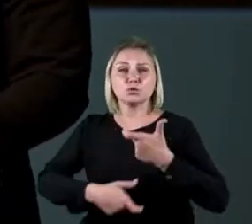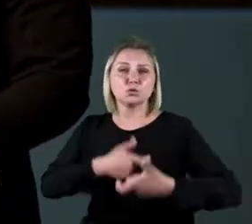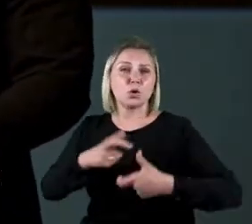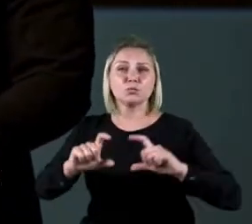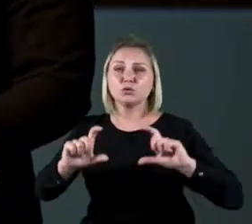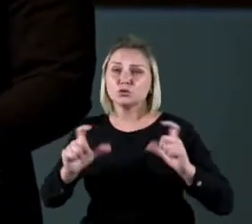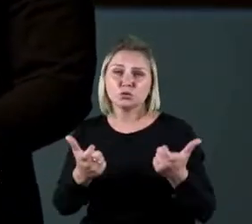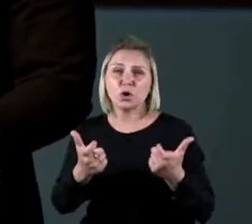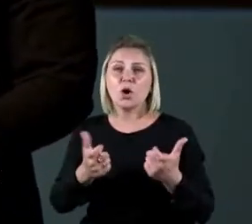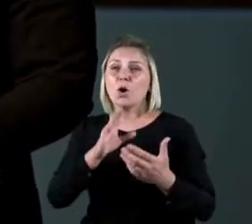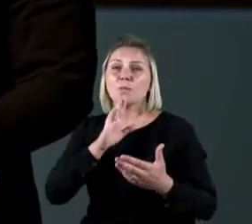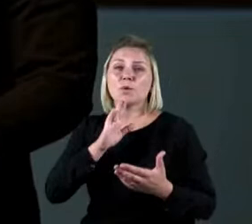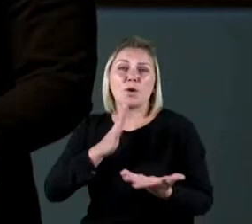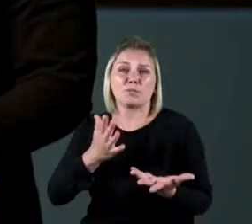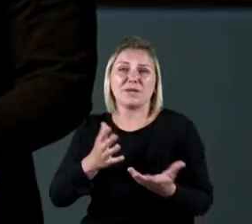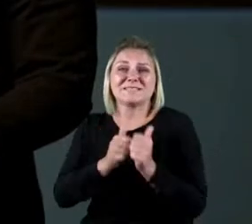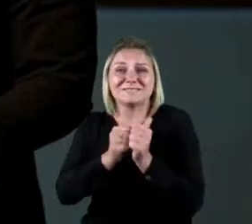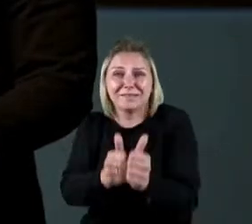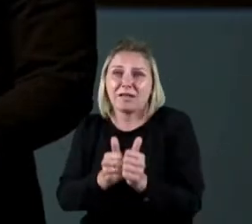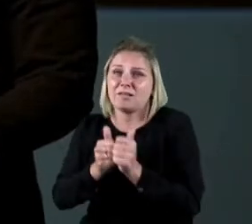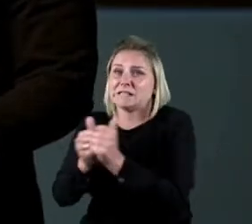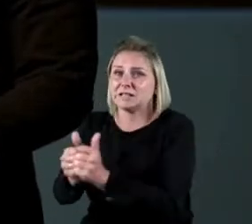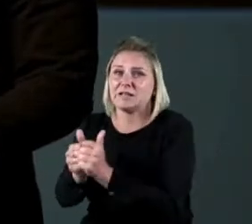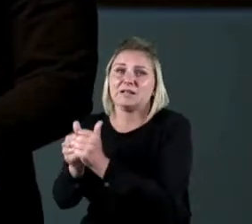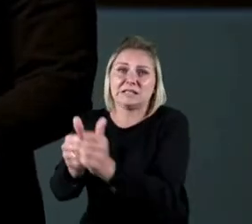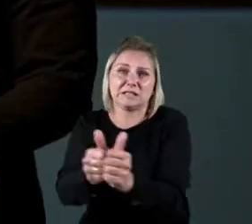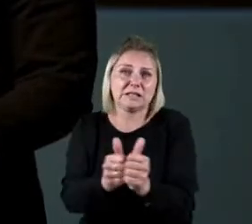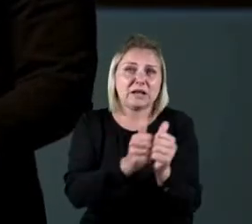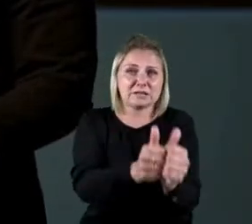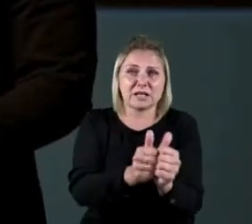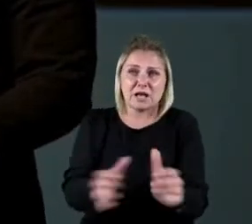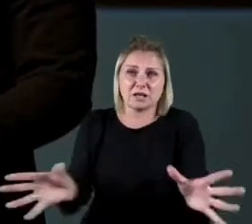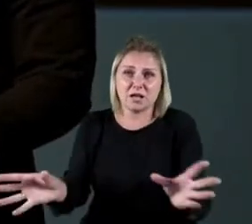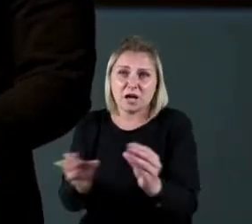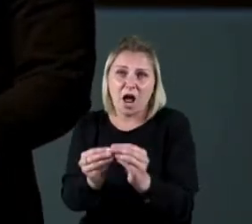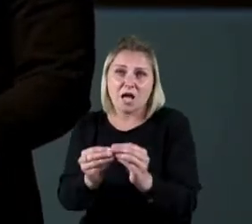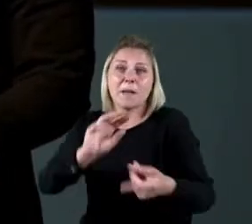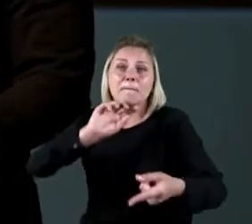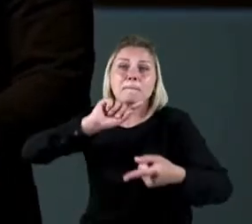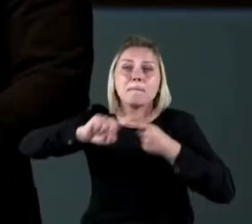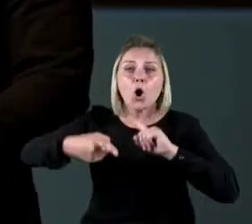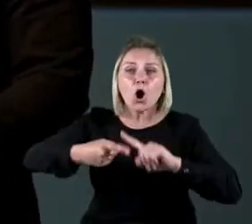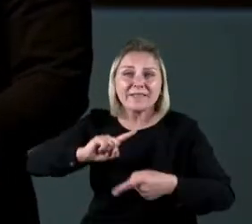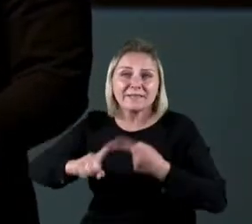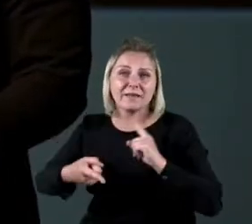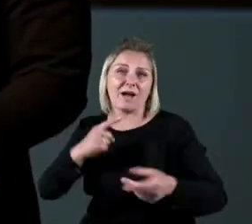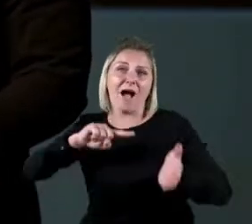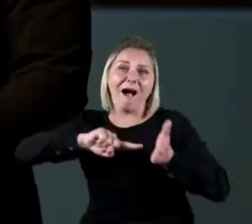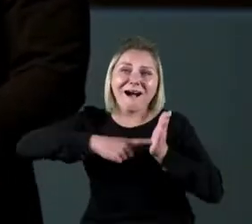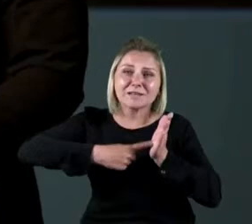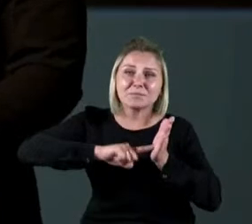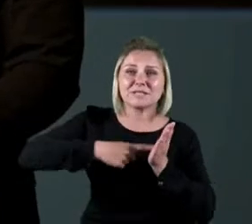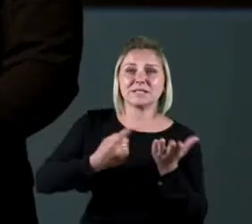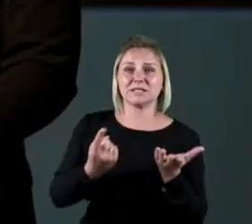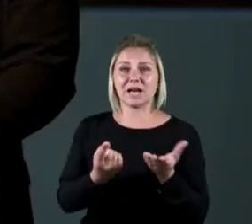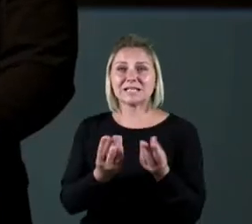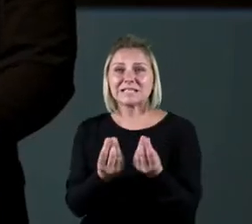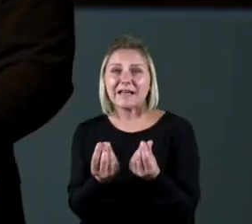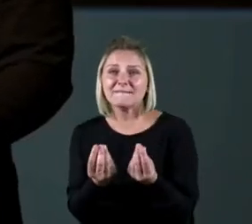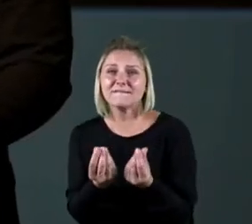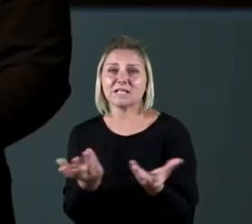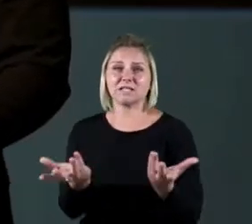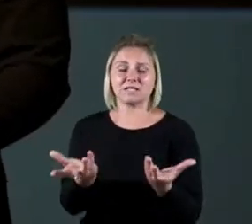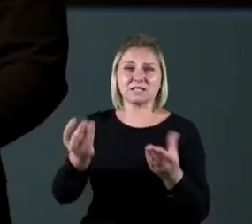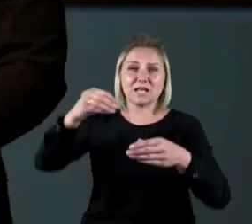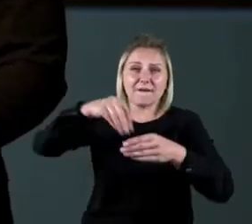to establish it as a political and administrative investment with the potential to accrue dividends